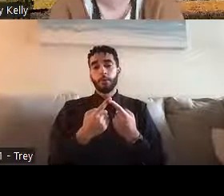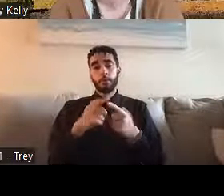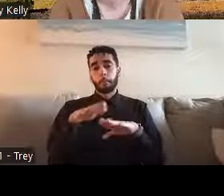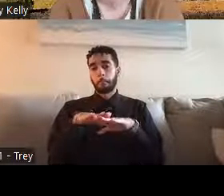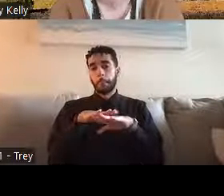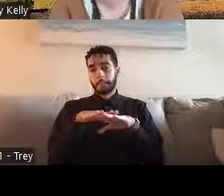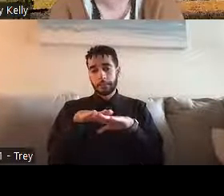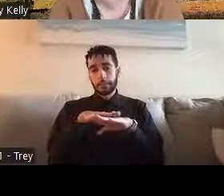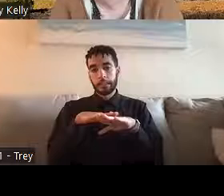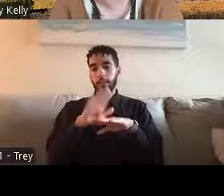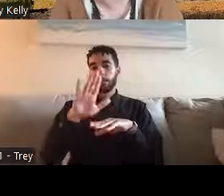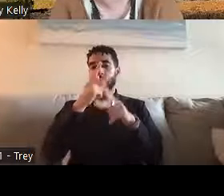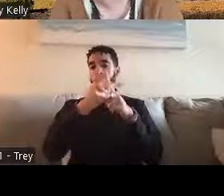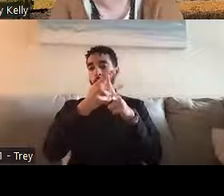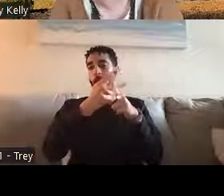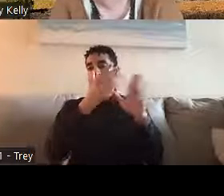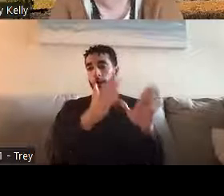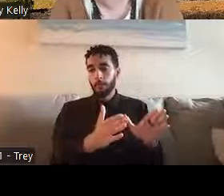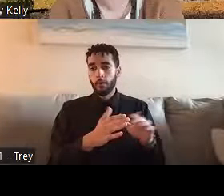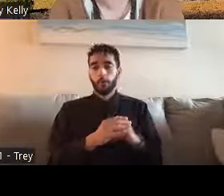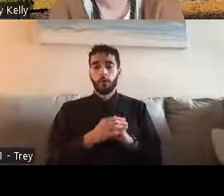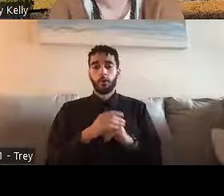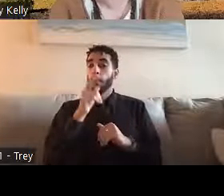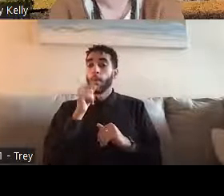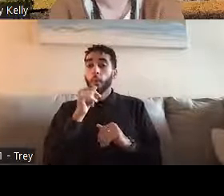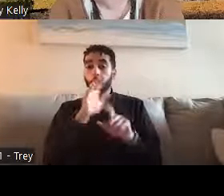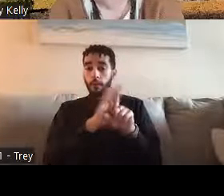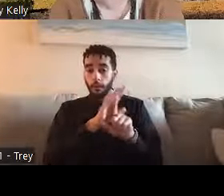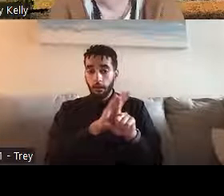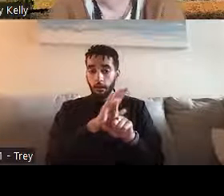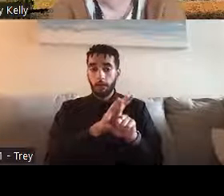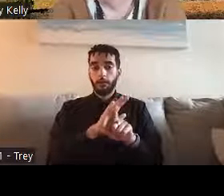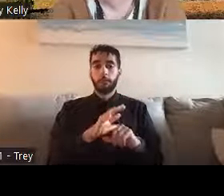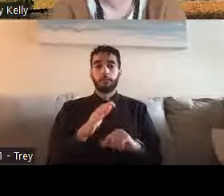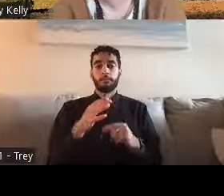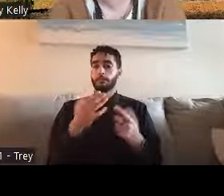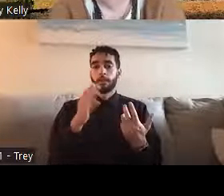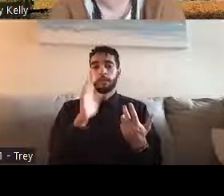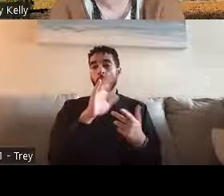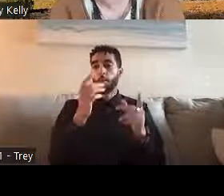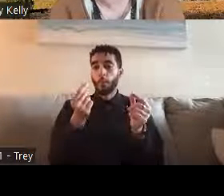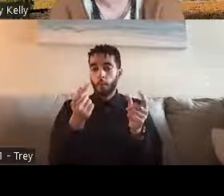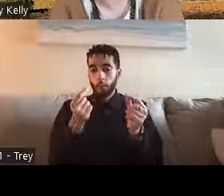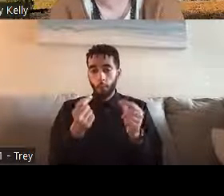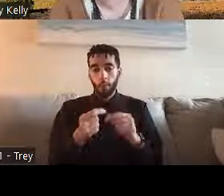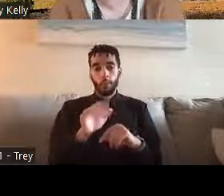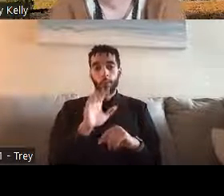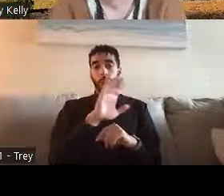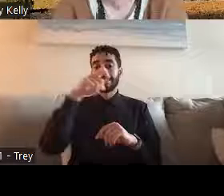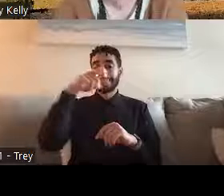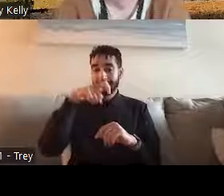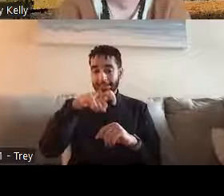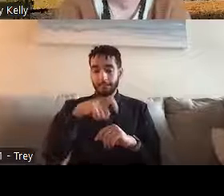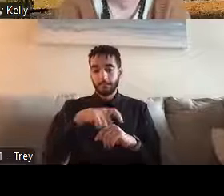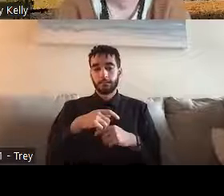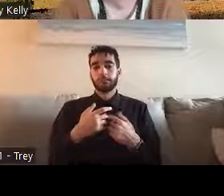about caregiver, basic demographics, who they are providing assistance to, what are the current needs, and then it